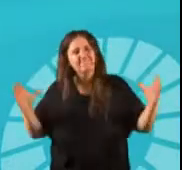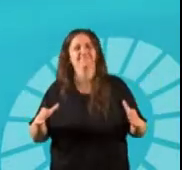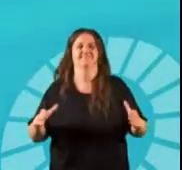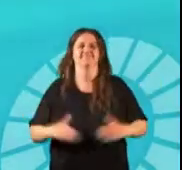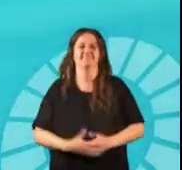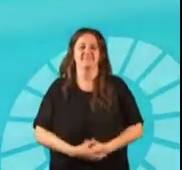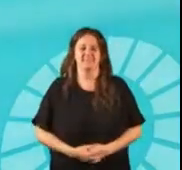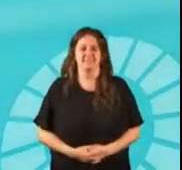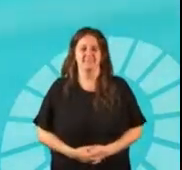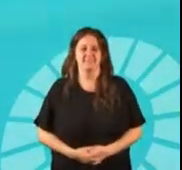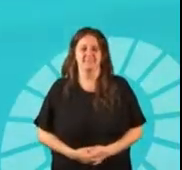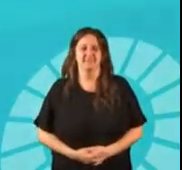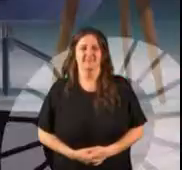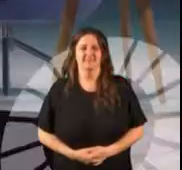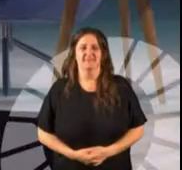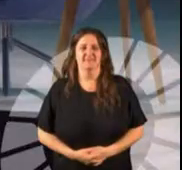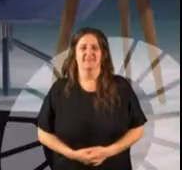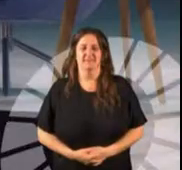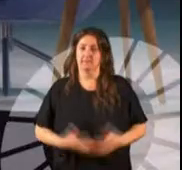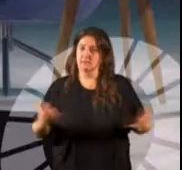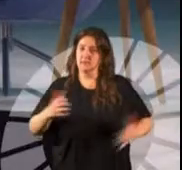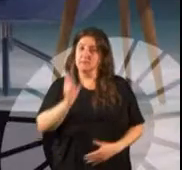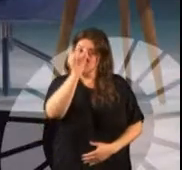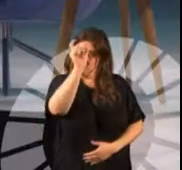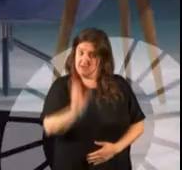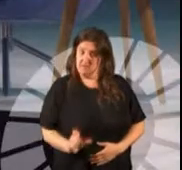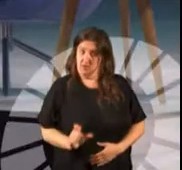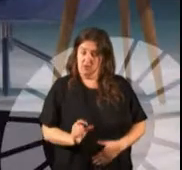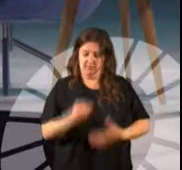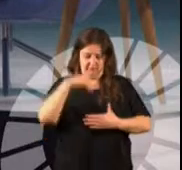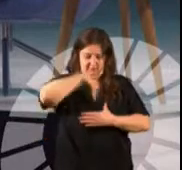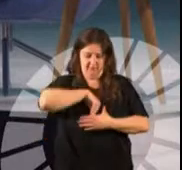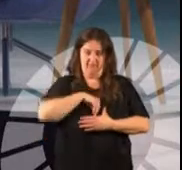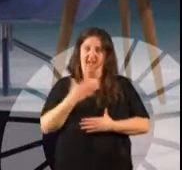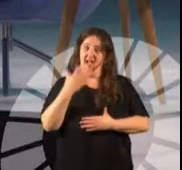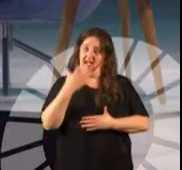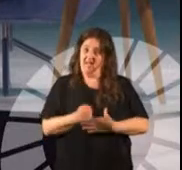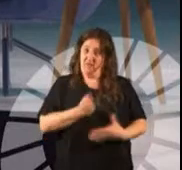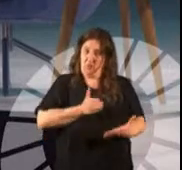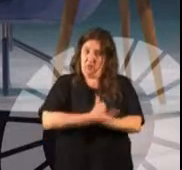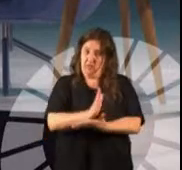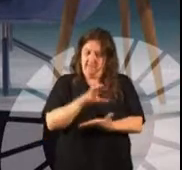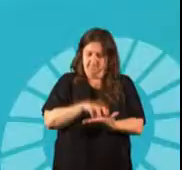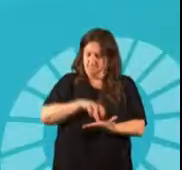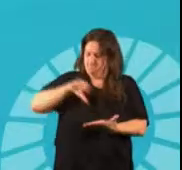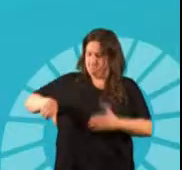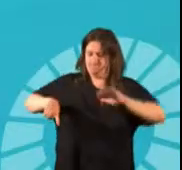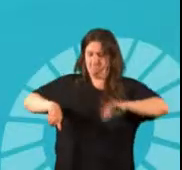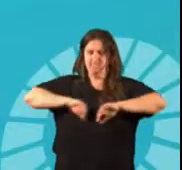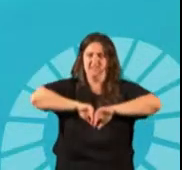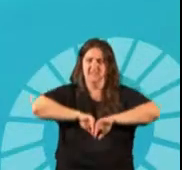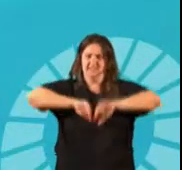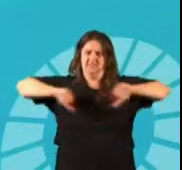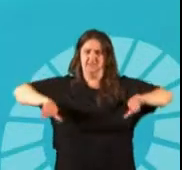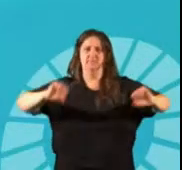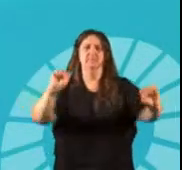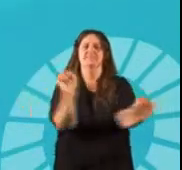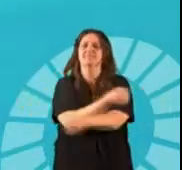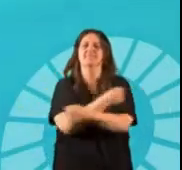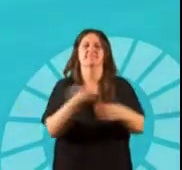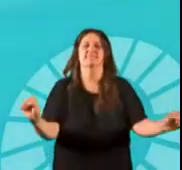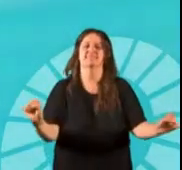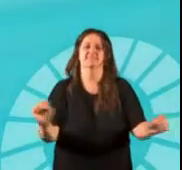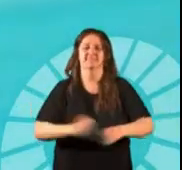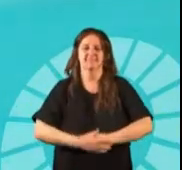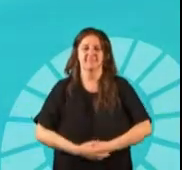certain form of decadence, we cannot separate these rights and challenge them or question them. Now, in order